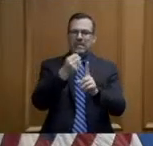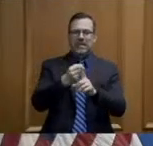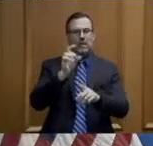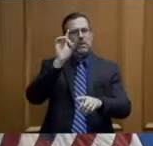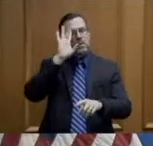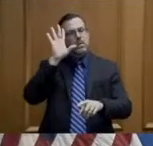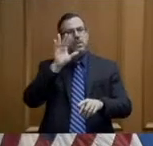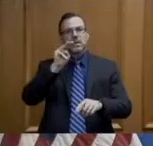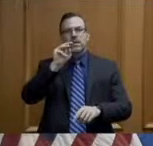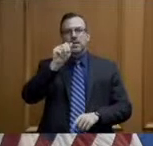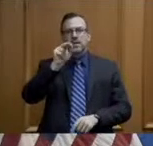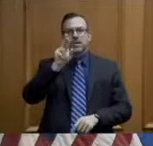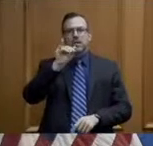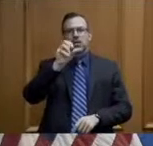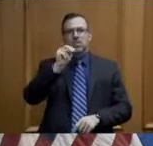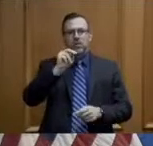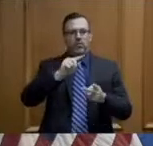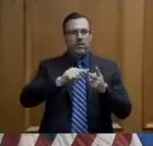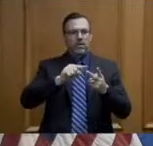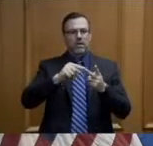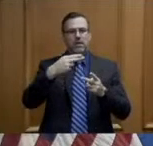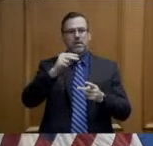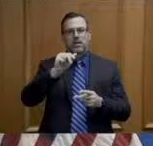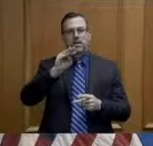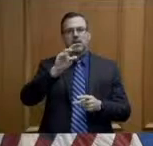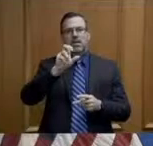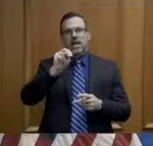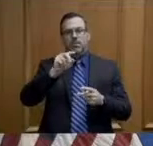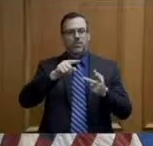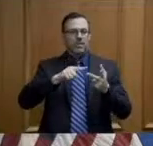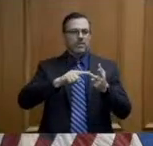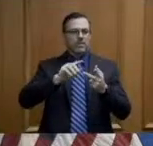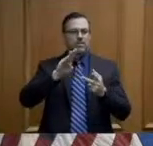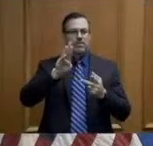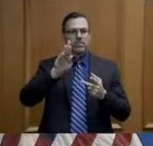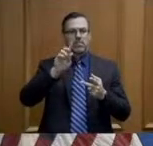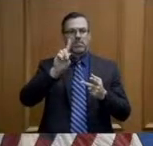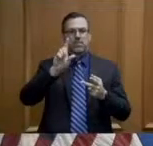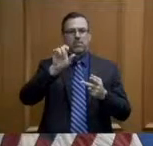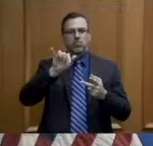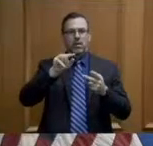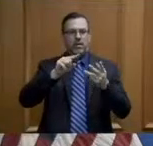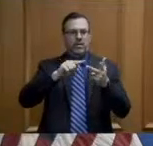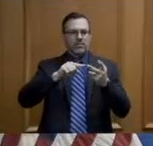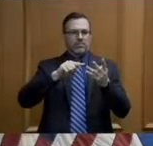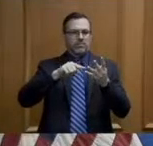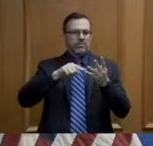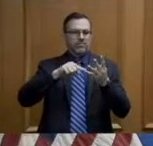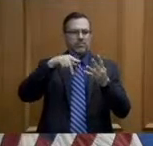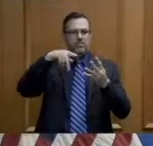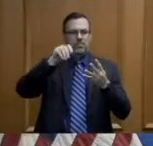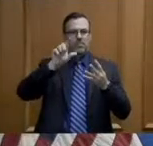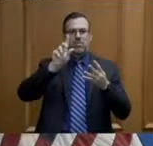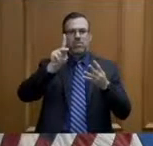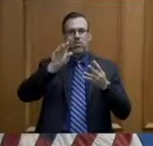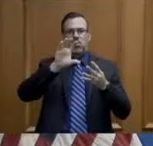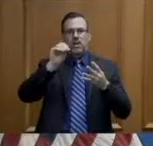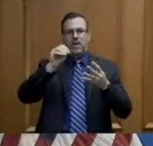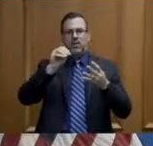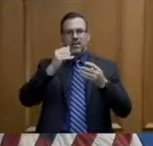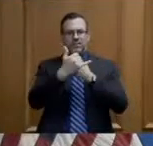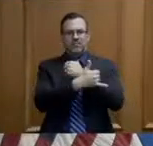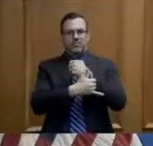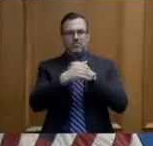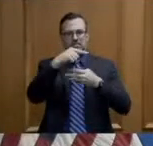Marion, in Hamilton, in Bradley, and Polk counties. There was significant damage, loss of